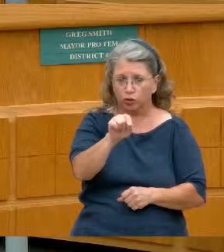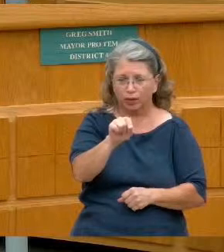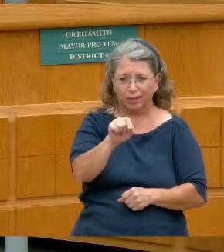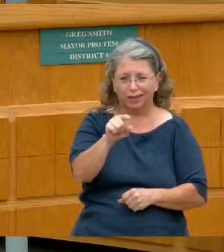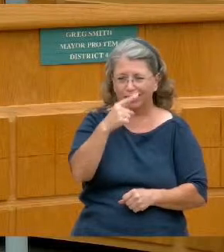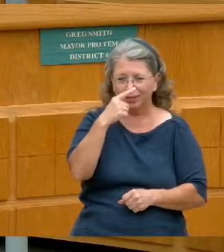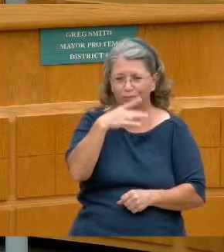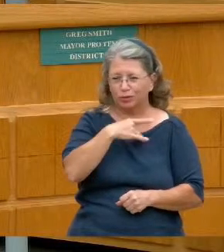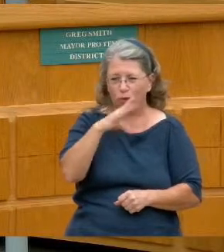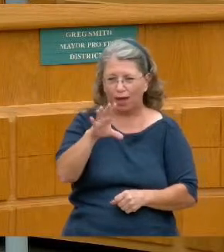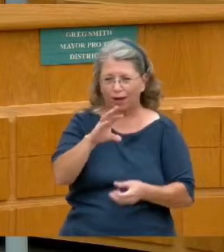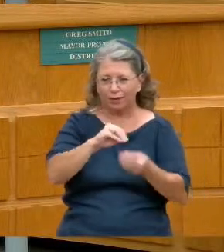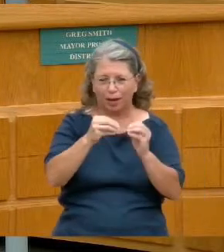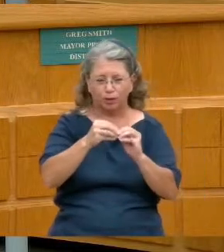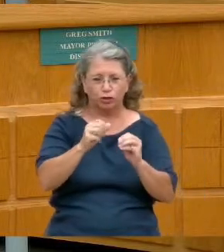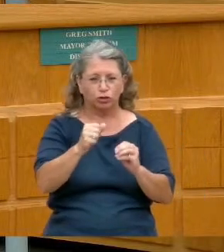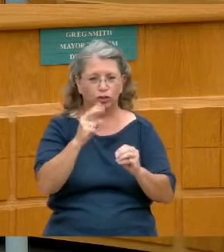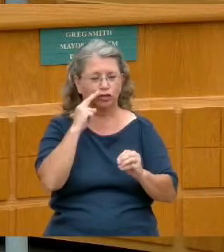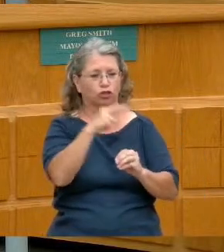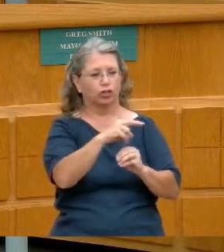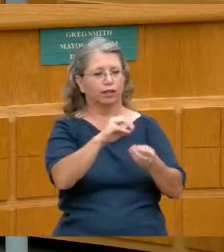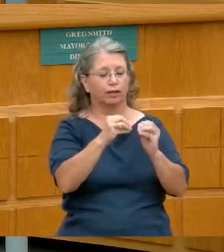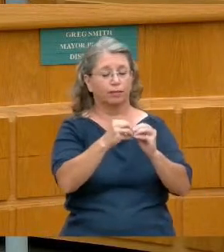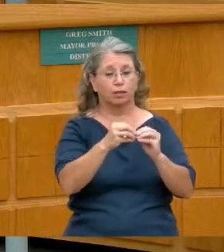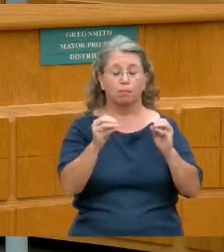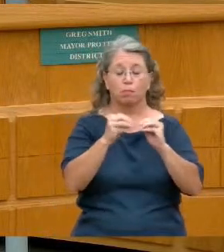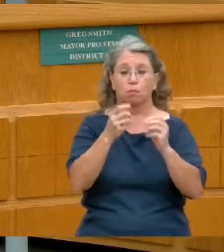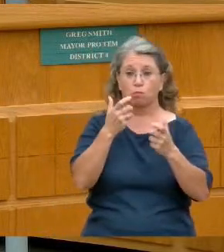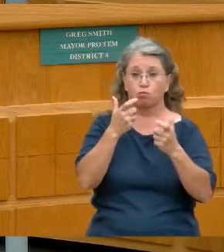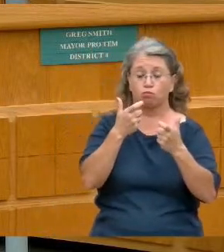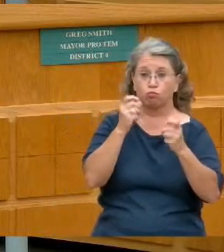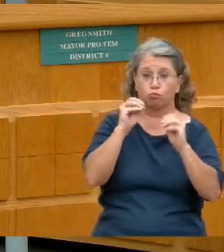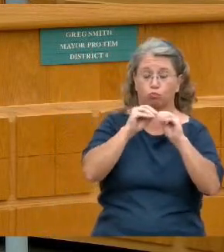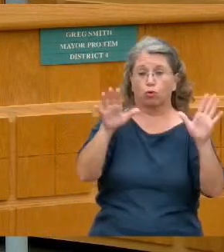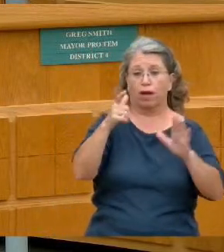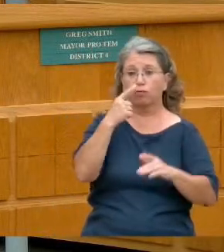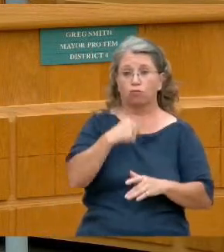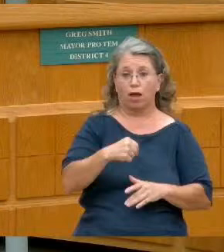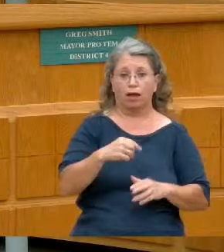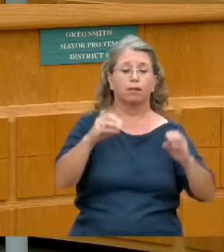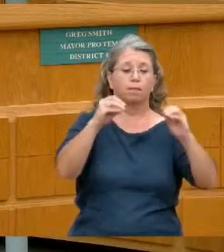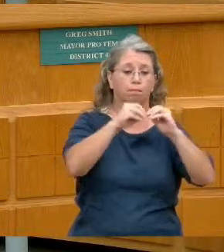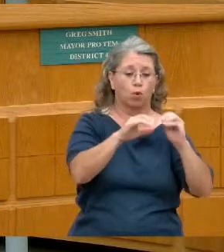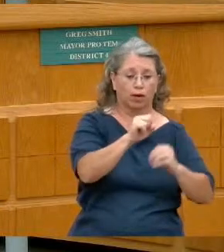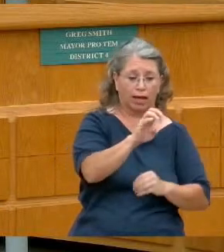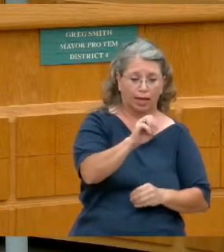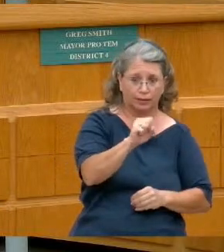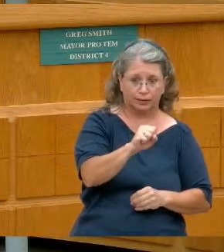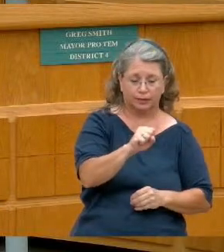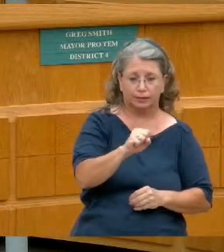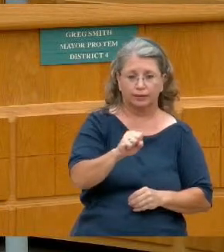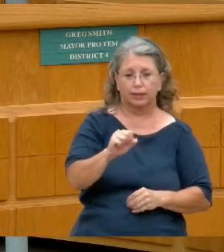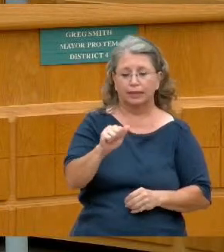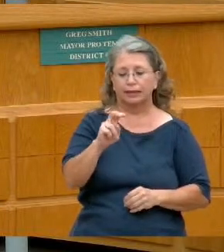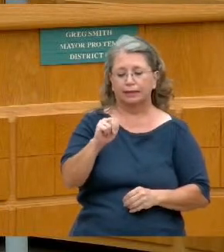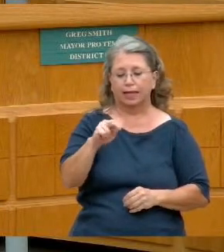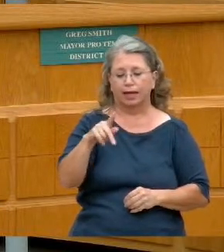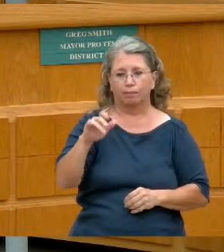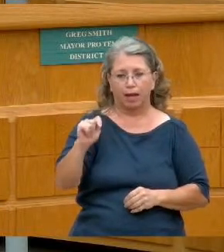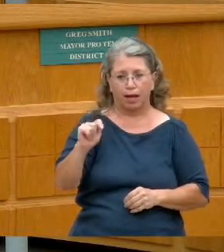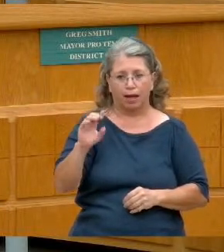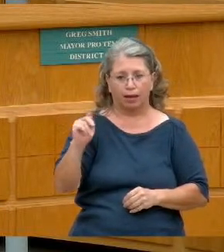back and zone out and look at the colors. The brighter red it is, the more cases there are. San Patricio County